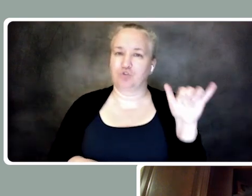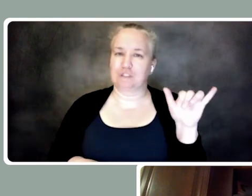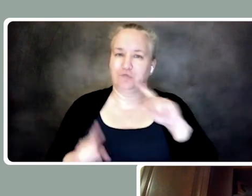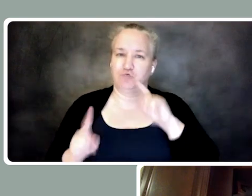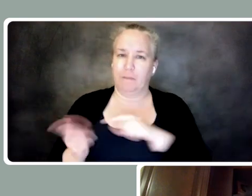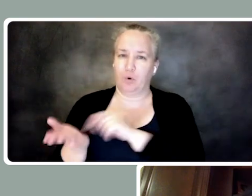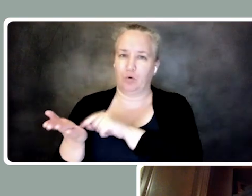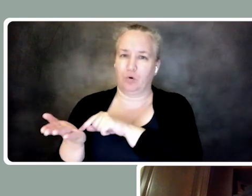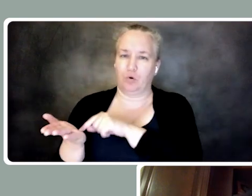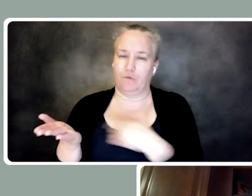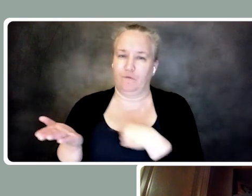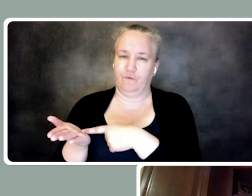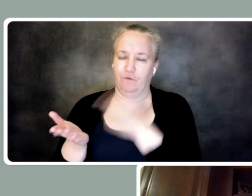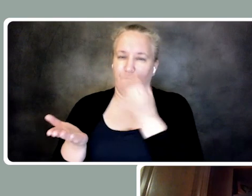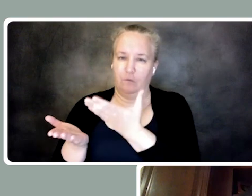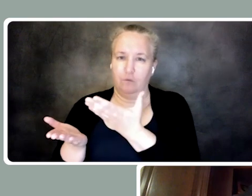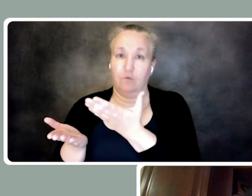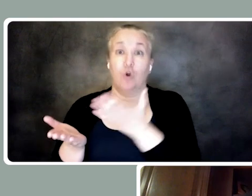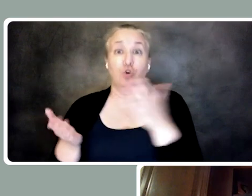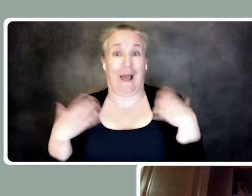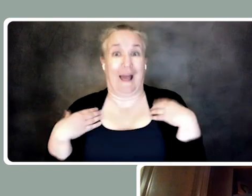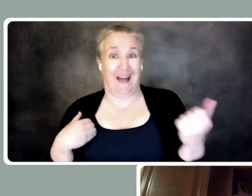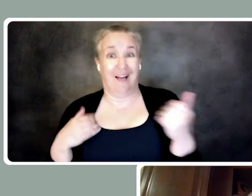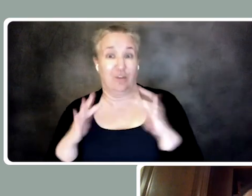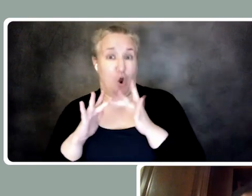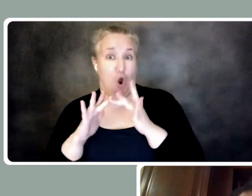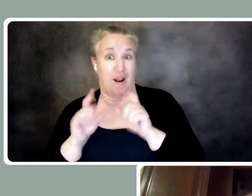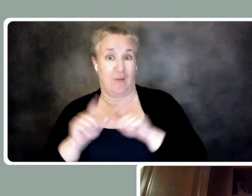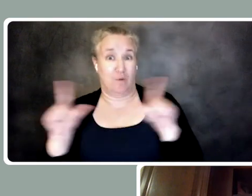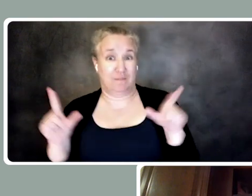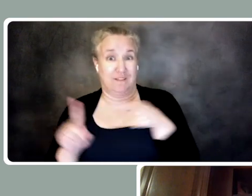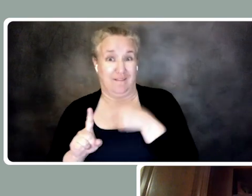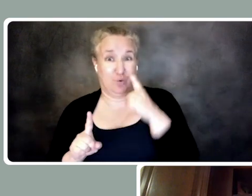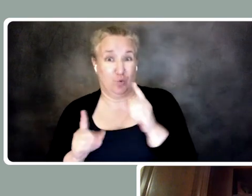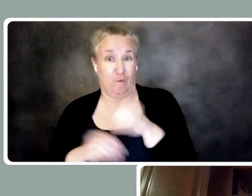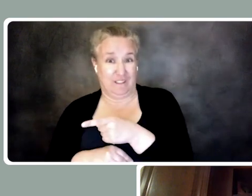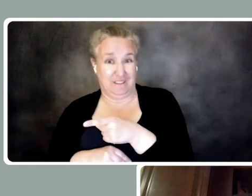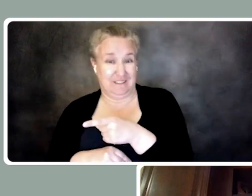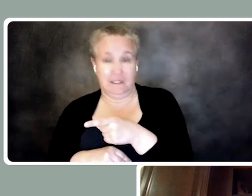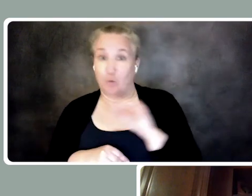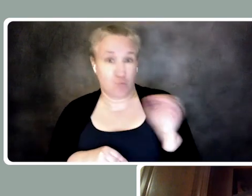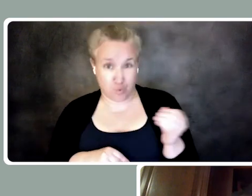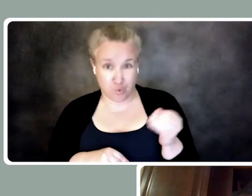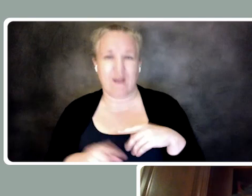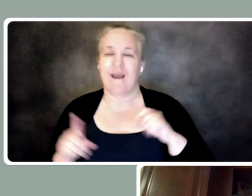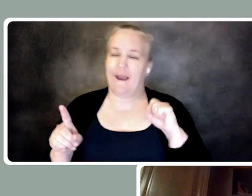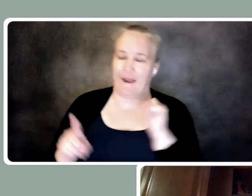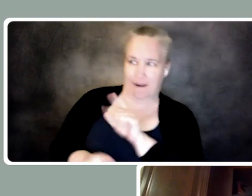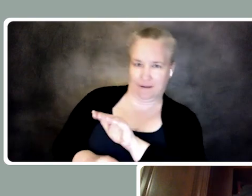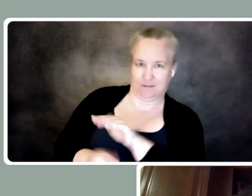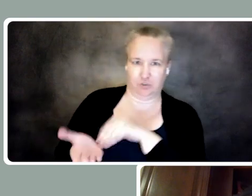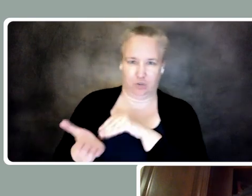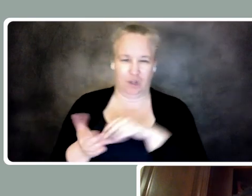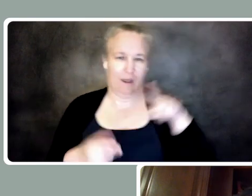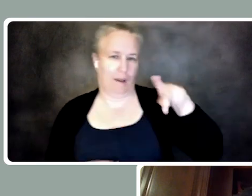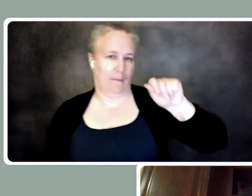if you have access to your health portal, or if you don't, ask your healthcare provider about your pathology report. It is